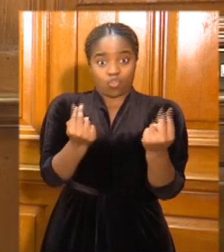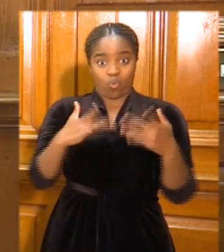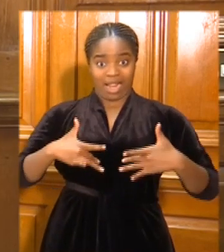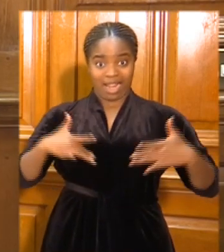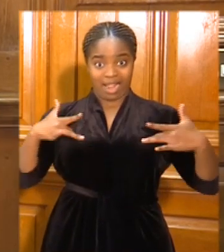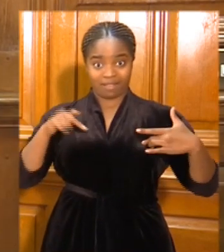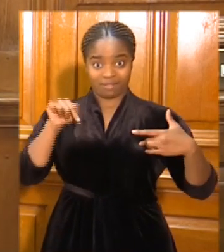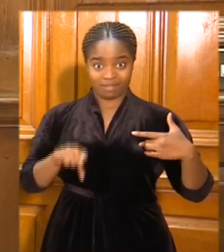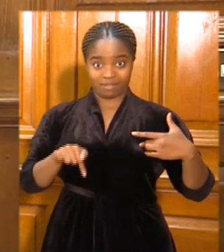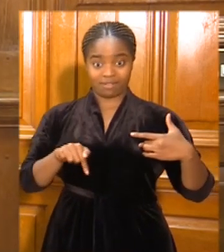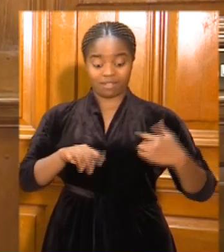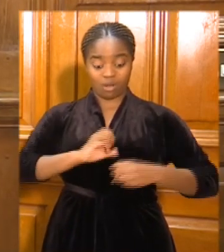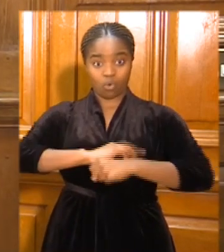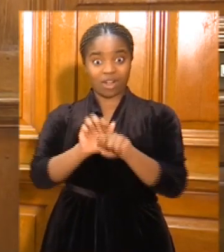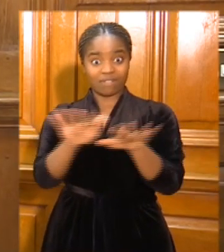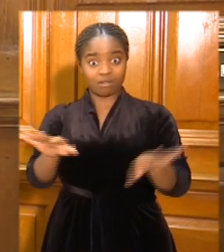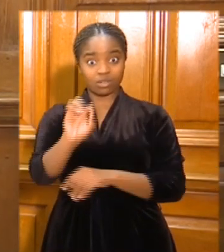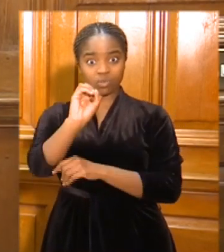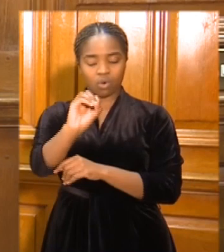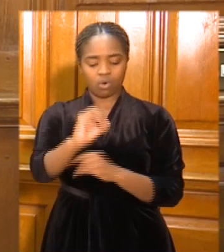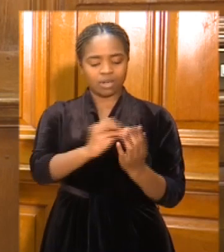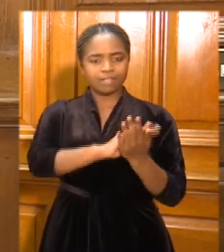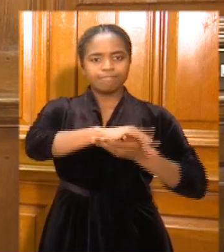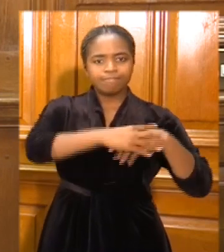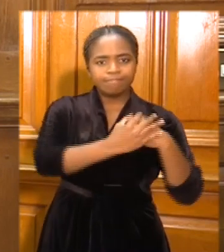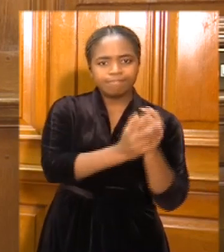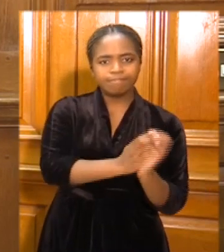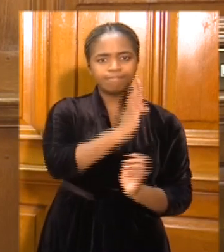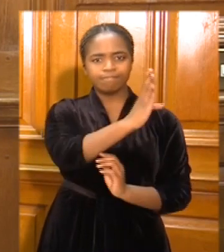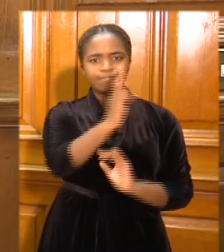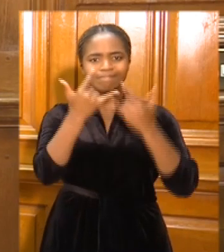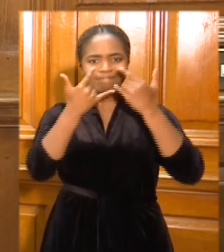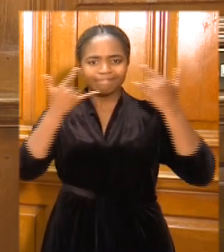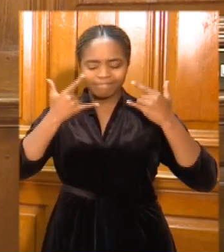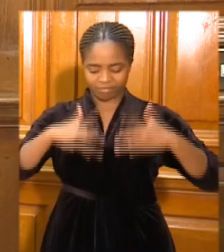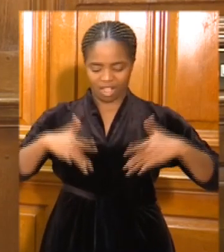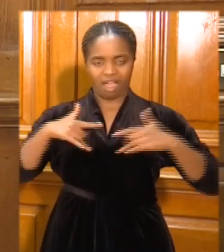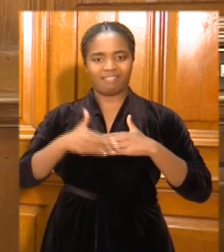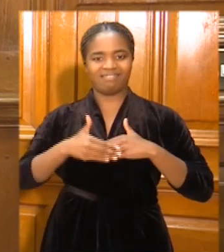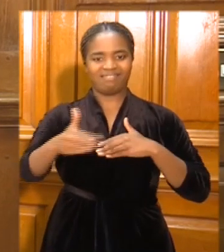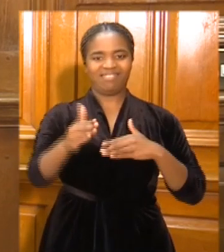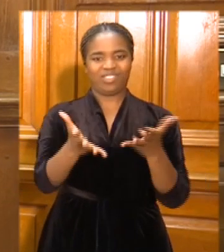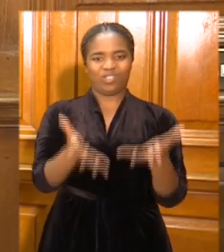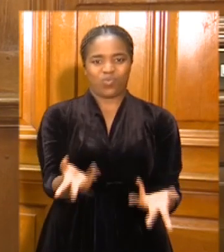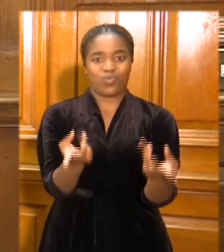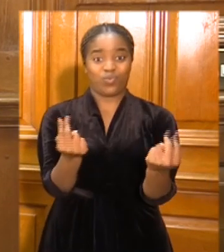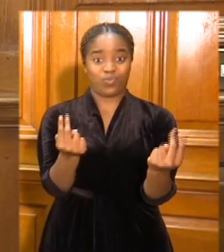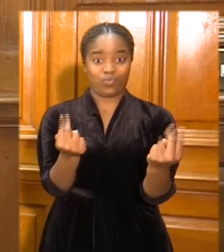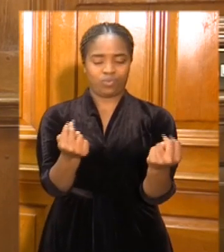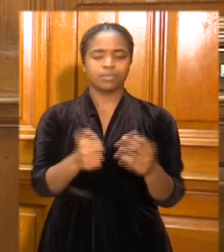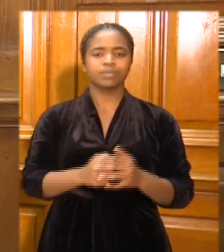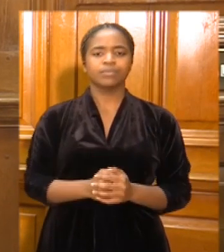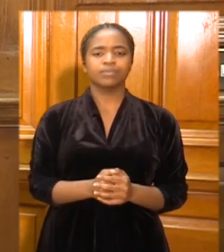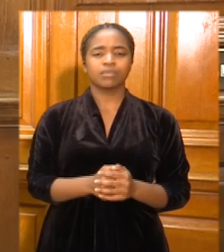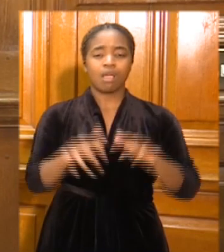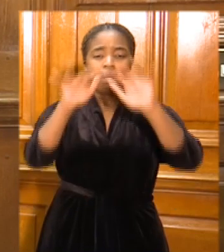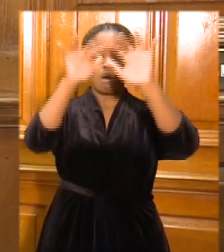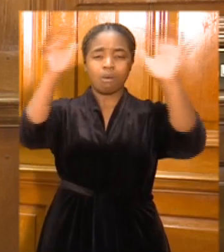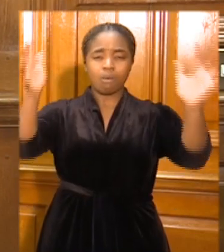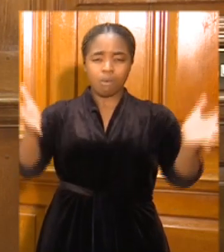this coronavirus for some time to come. There is a massive global effort to develop